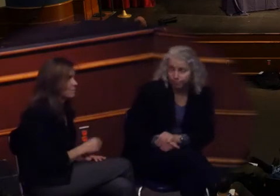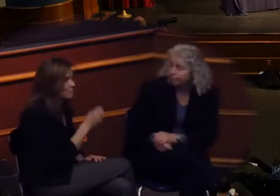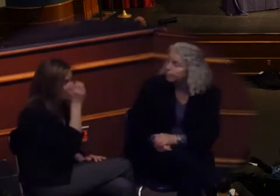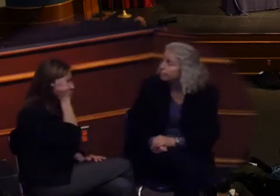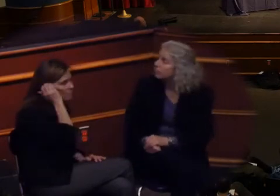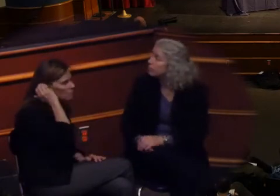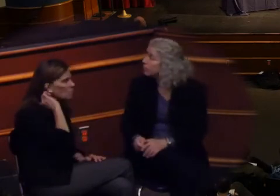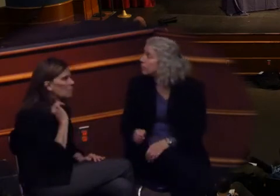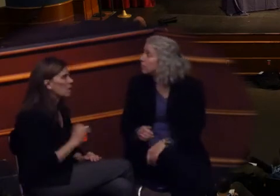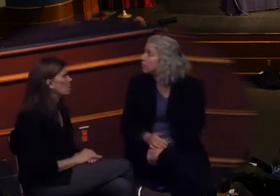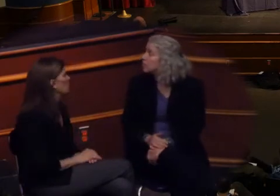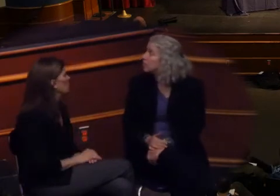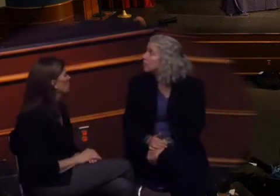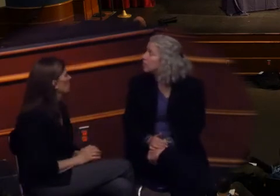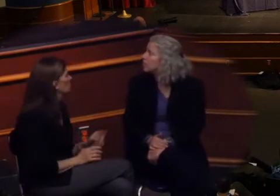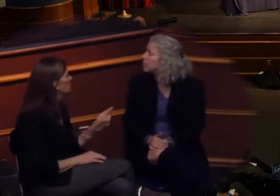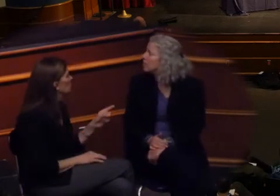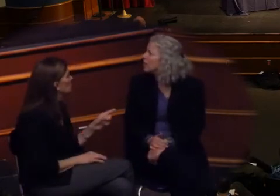Applause